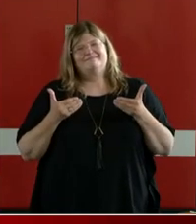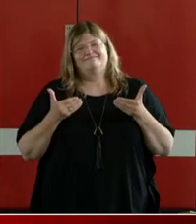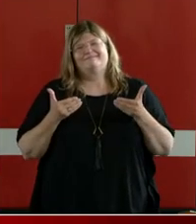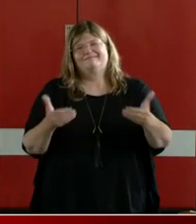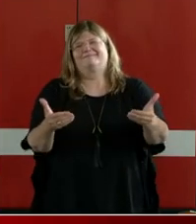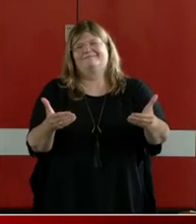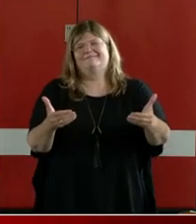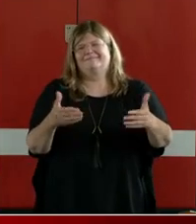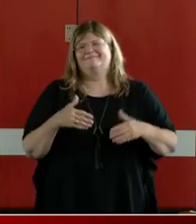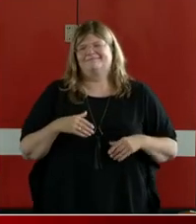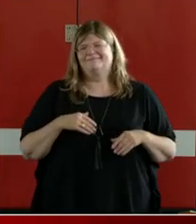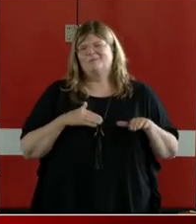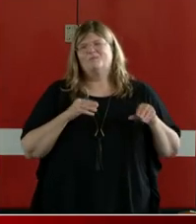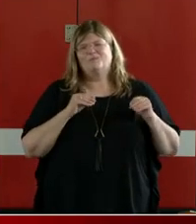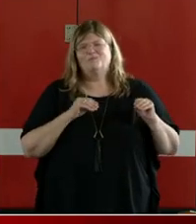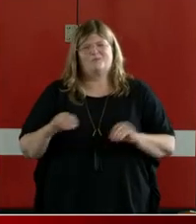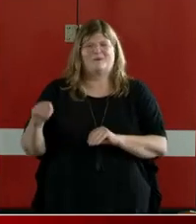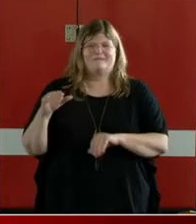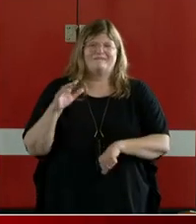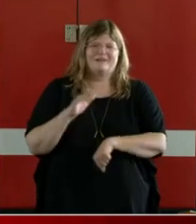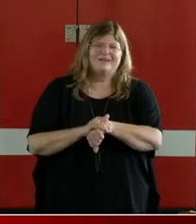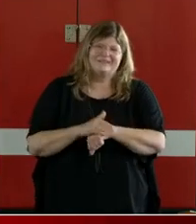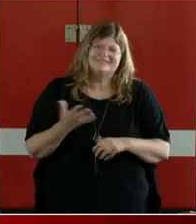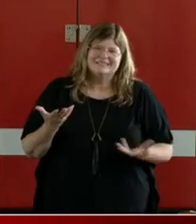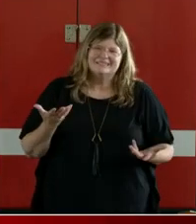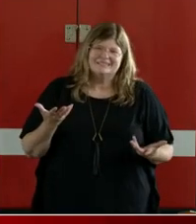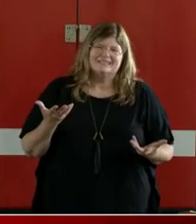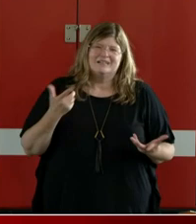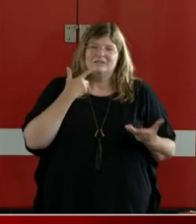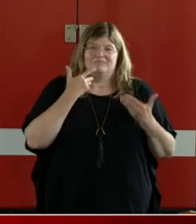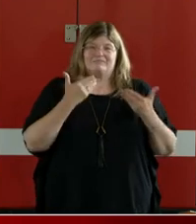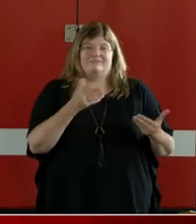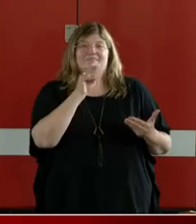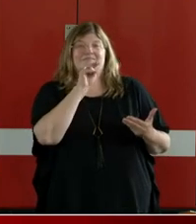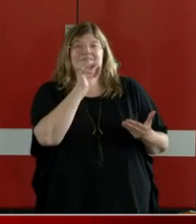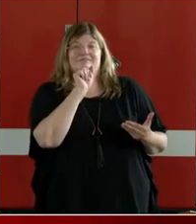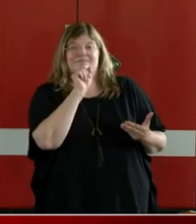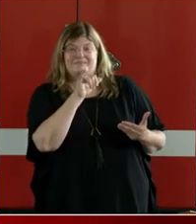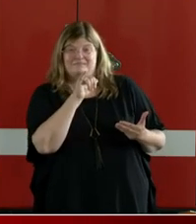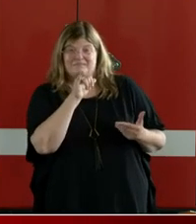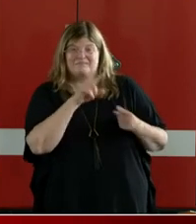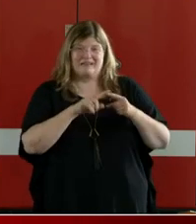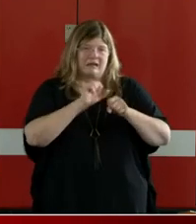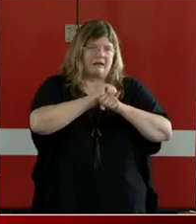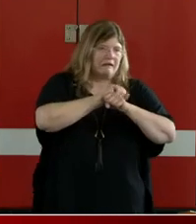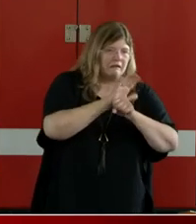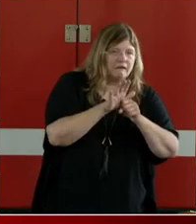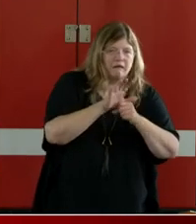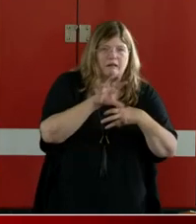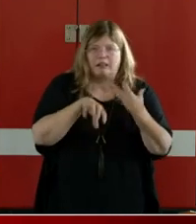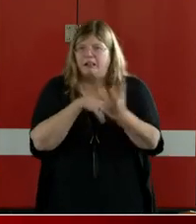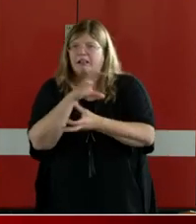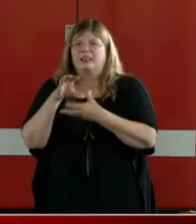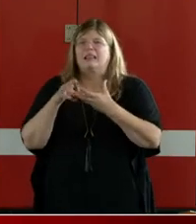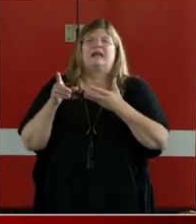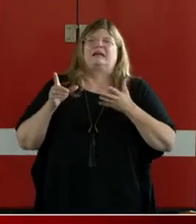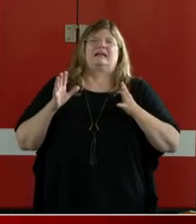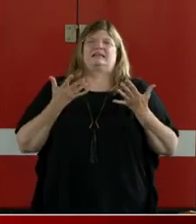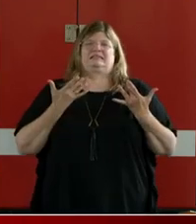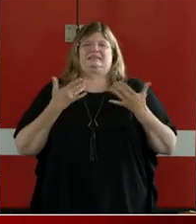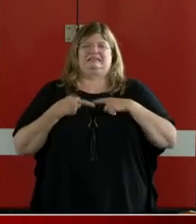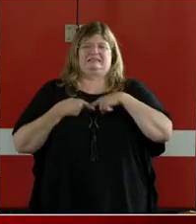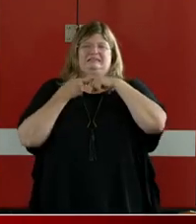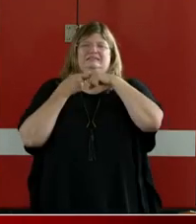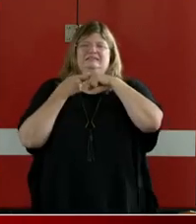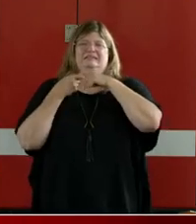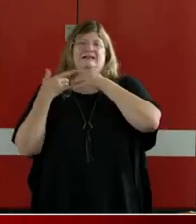I probably would have gone in May, but then we had COVID going on and it didn't seem the right time. I've always believed that whoever is the